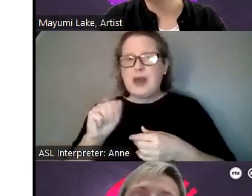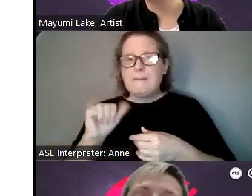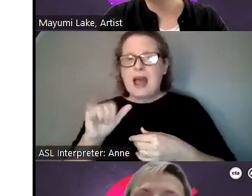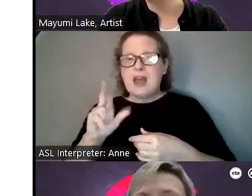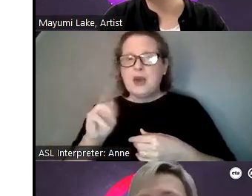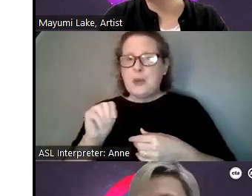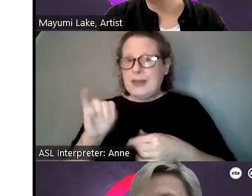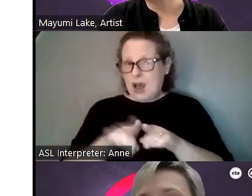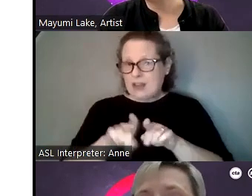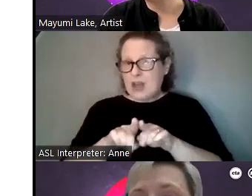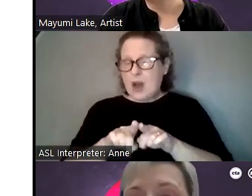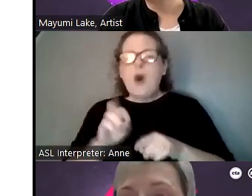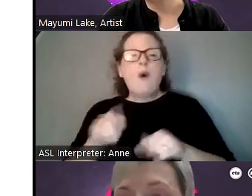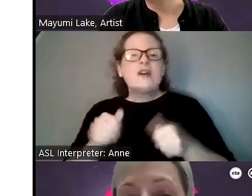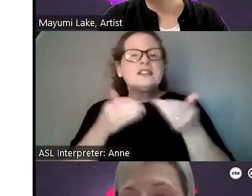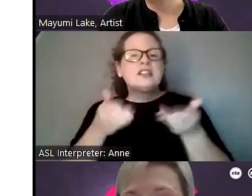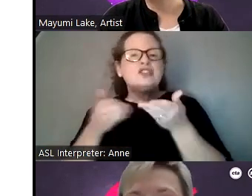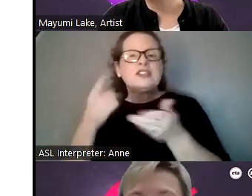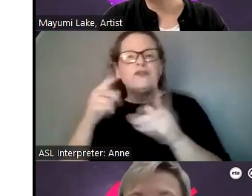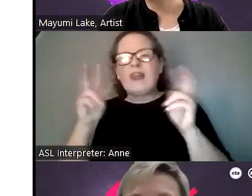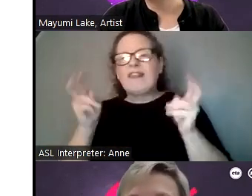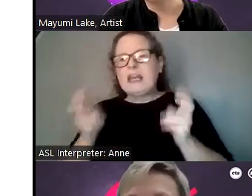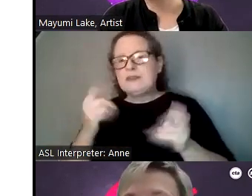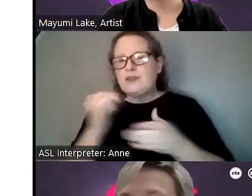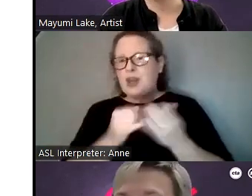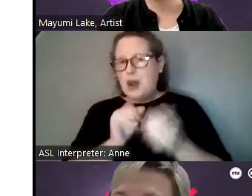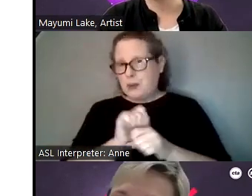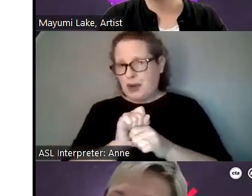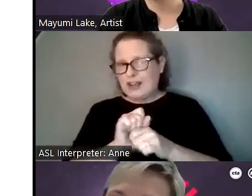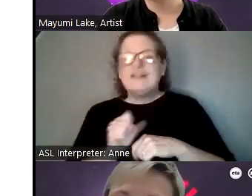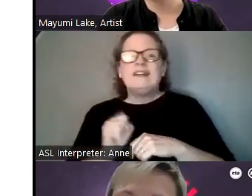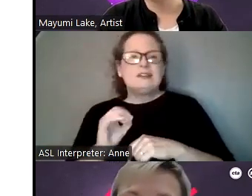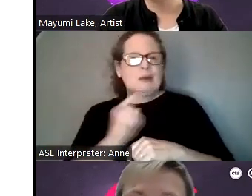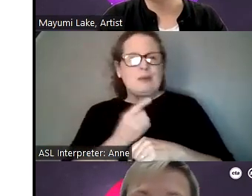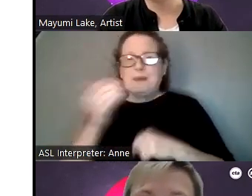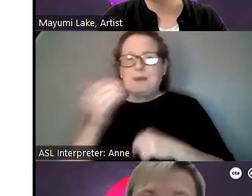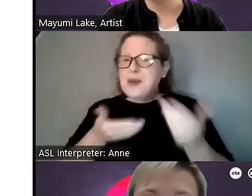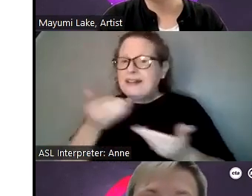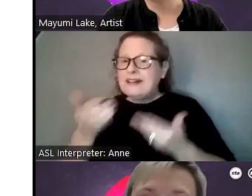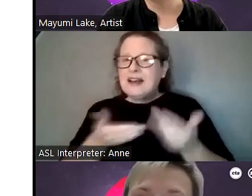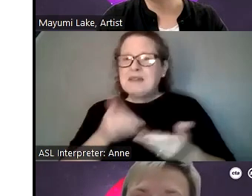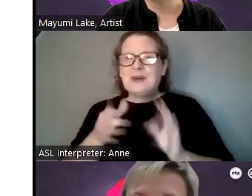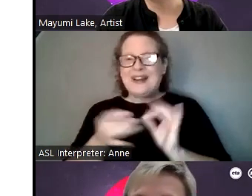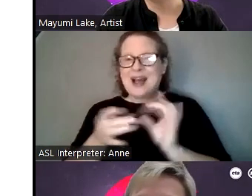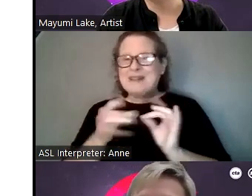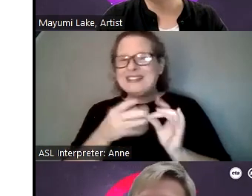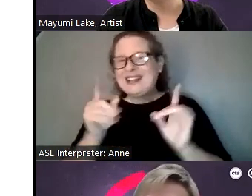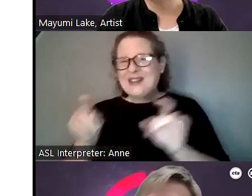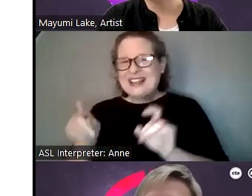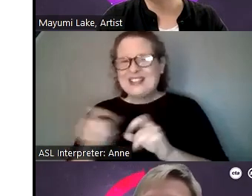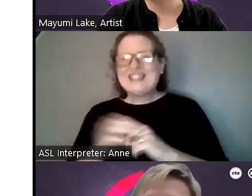well, or suggestions of themes for the artwork. So we will welcome your comments and